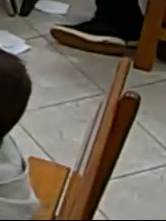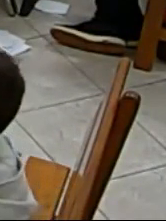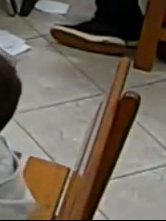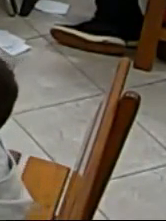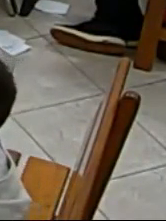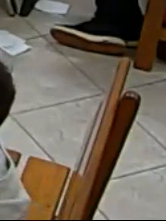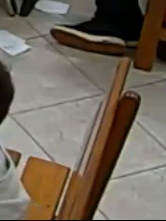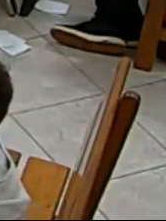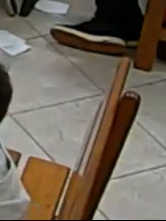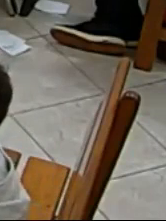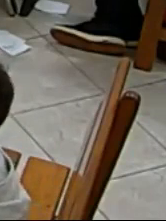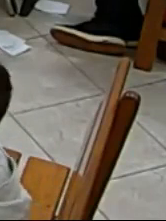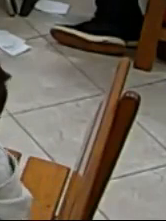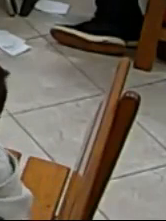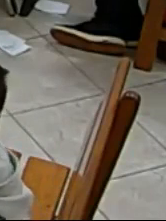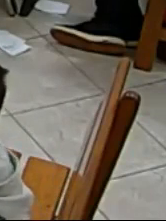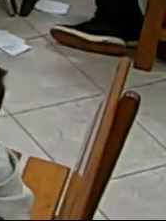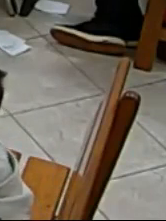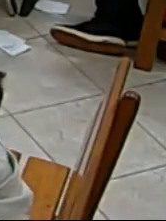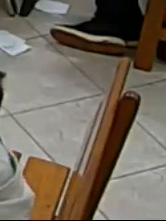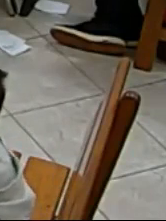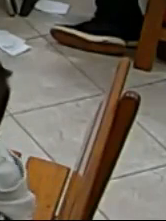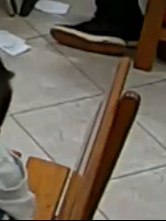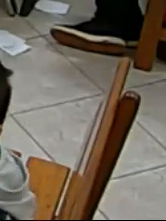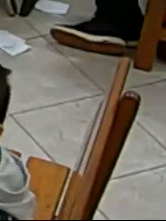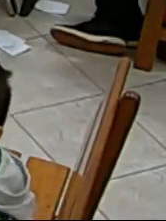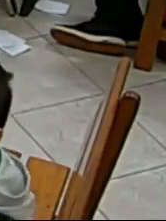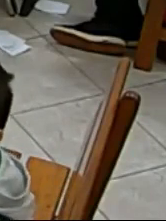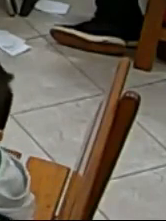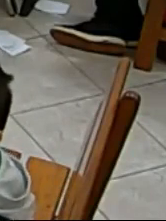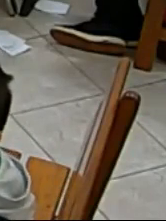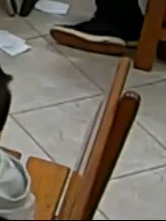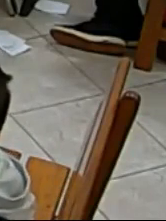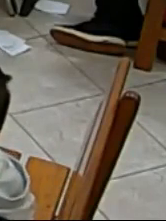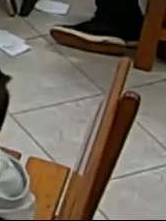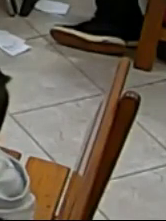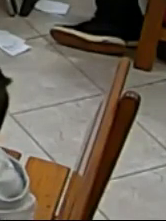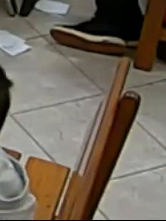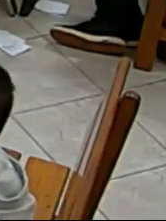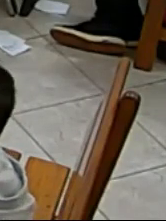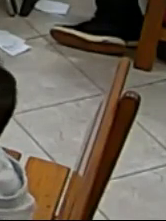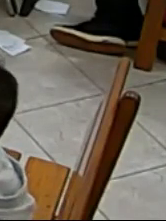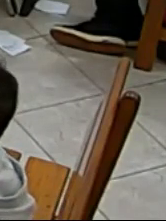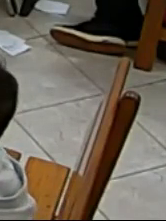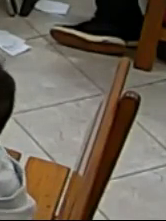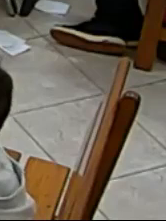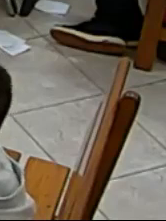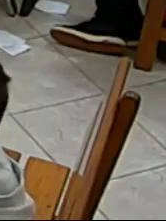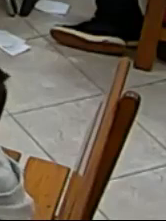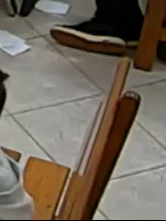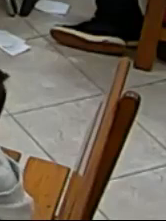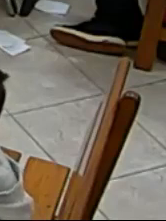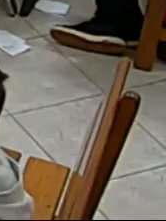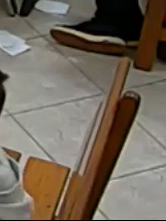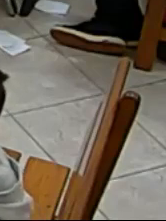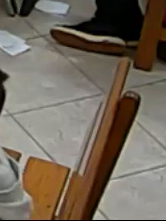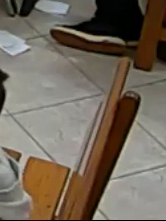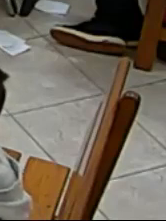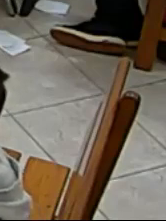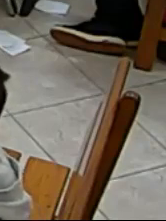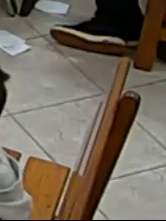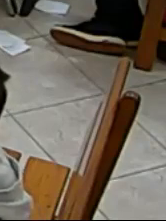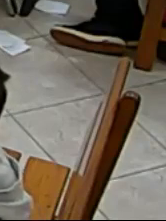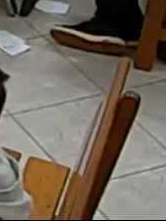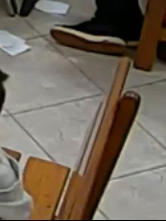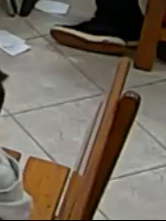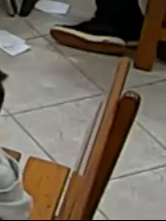We want to bless, we want to praise you, Lord, because you have poured out so many blessings to your church without measure, Lord. That's what we want to say,